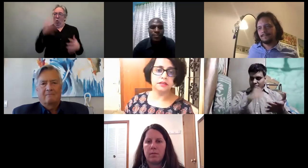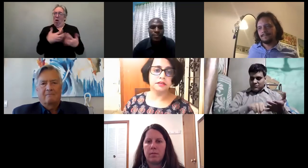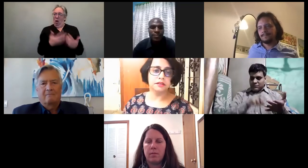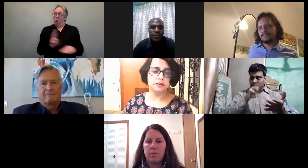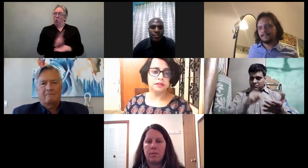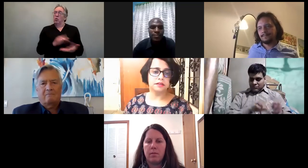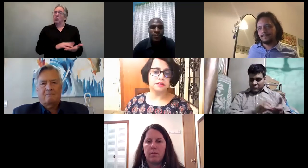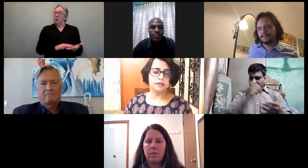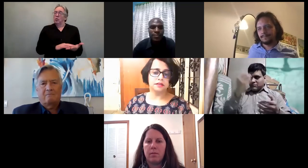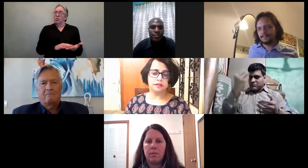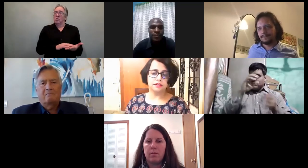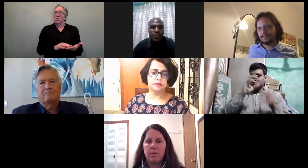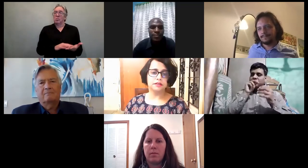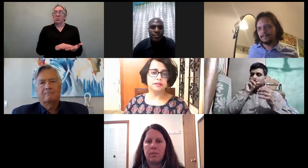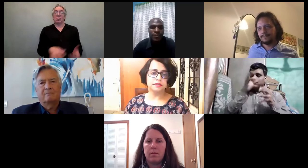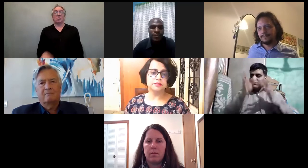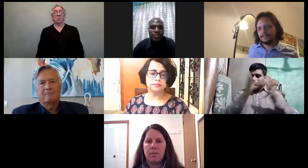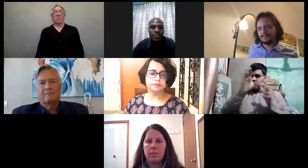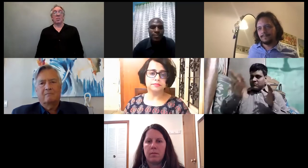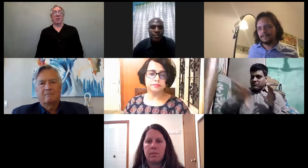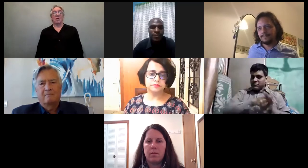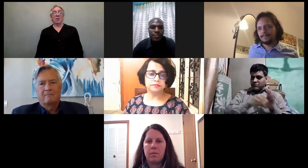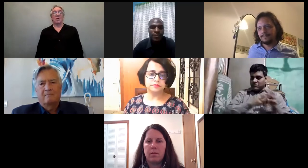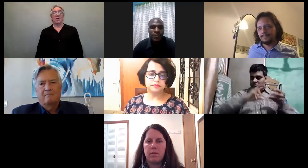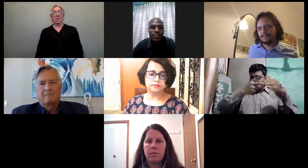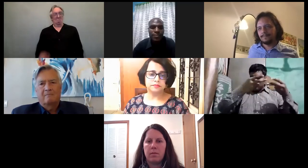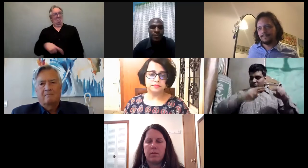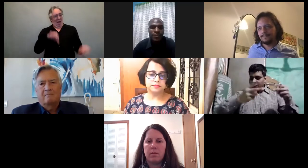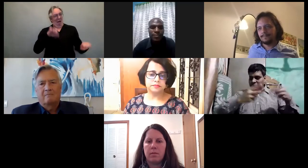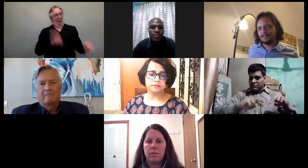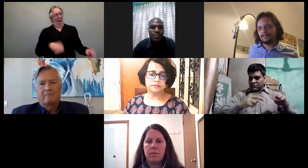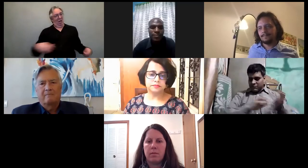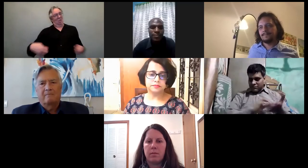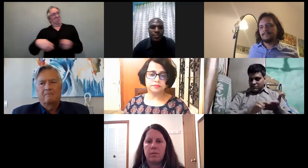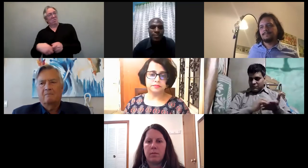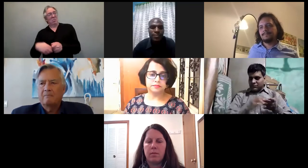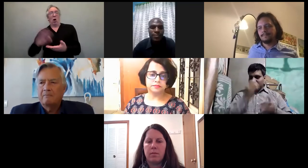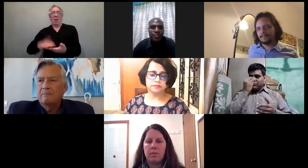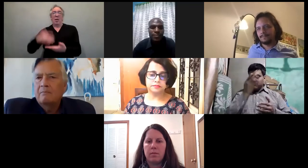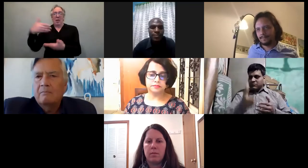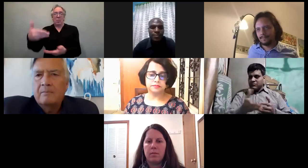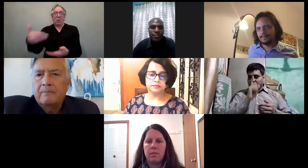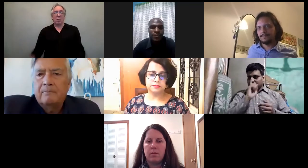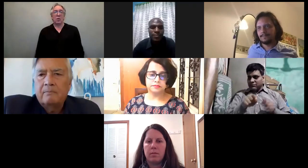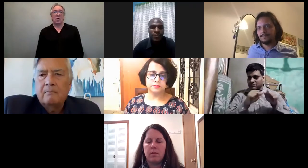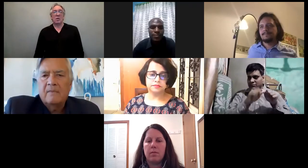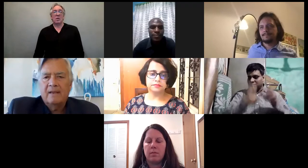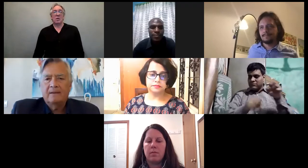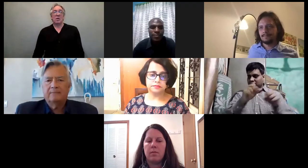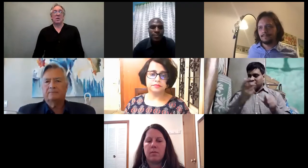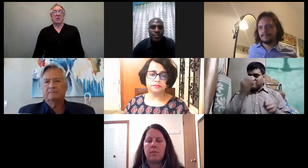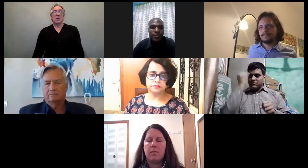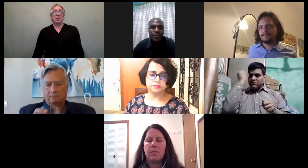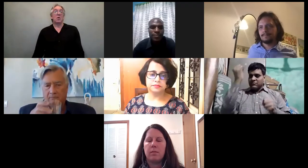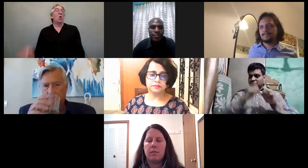So even if we use the laptops and all that, so we even if there is speech or any kind of